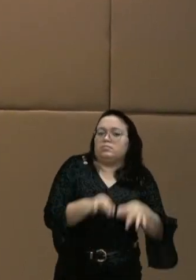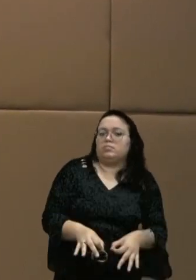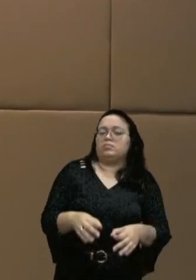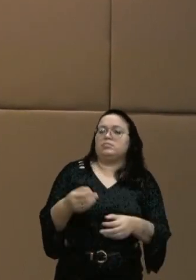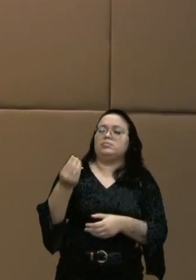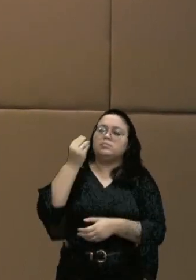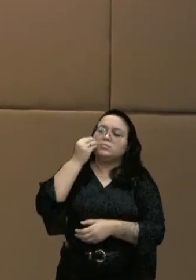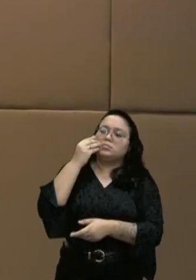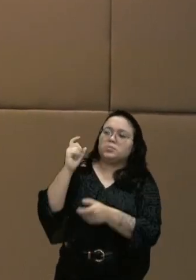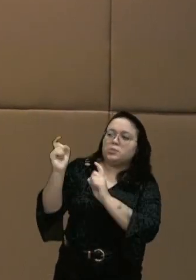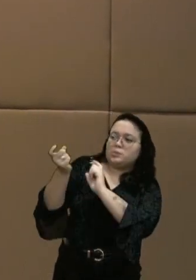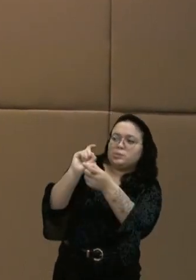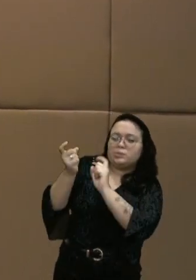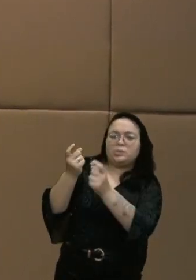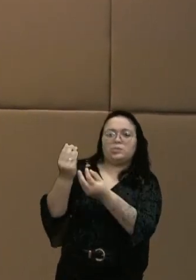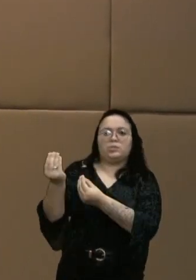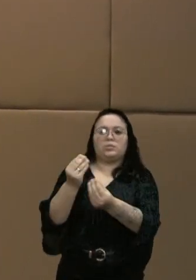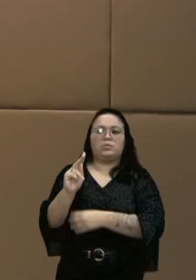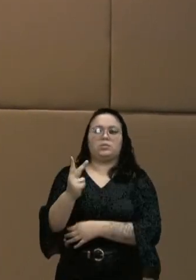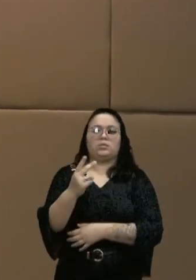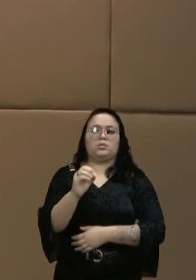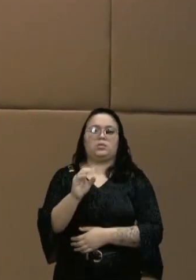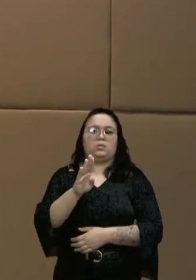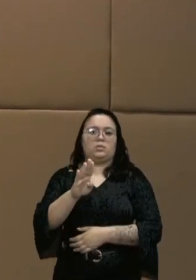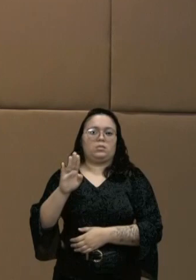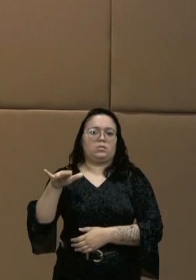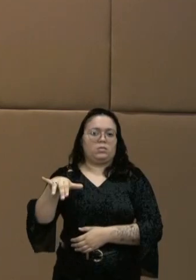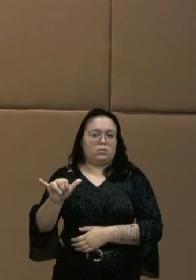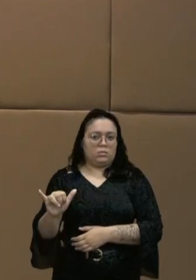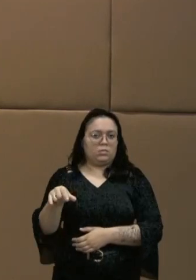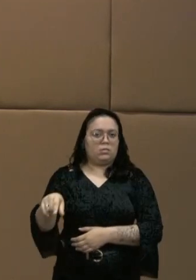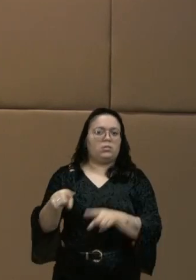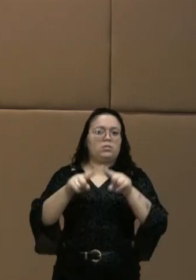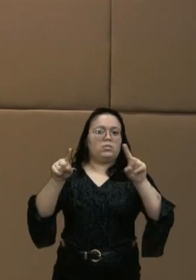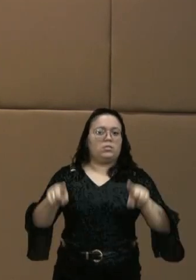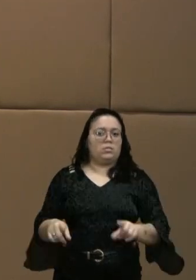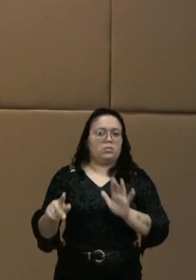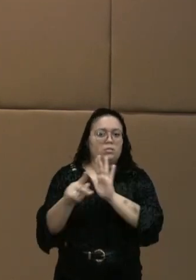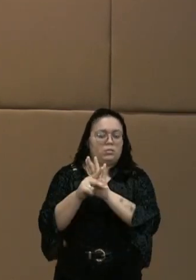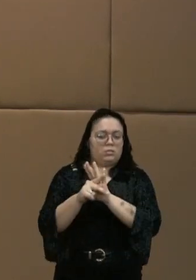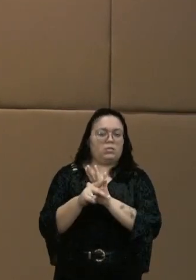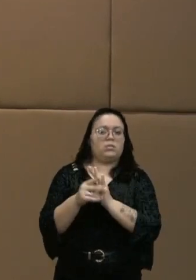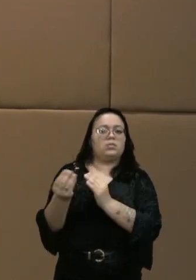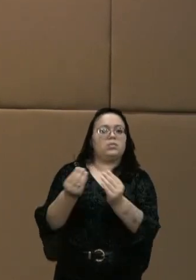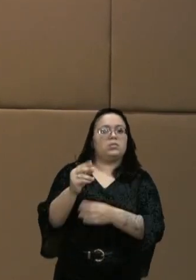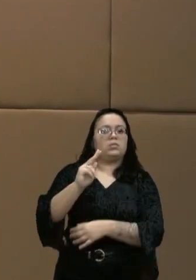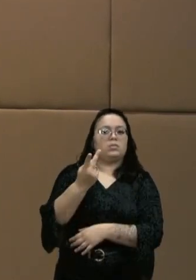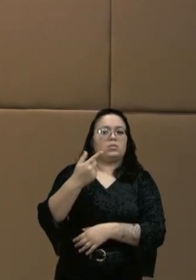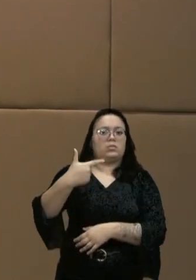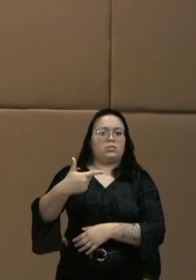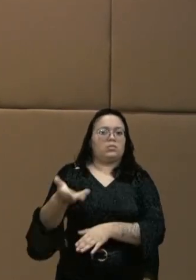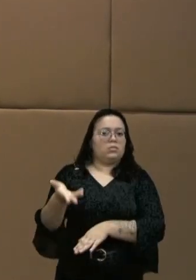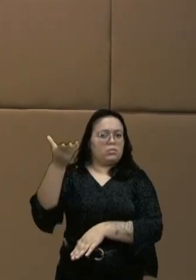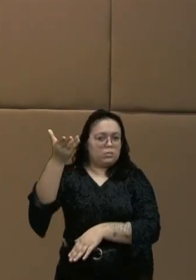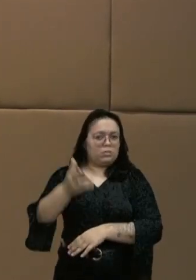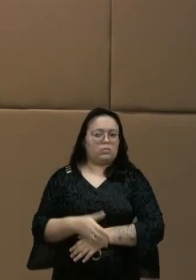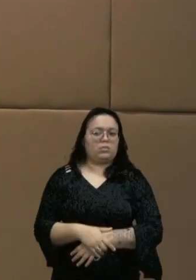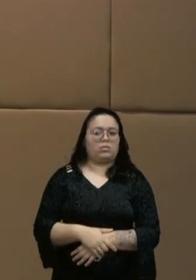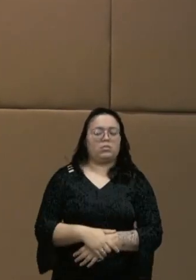we're negotiating to be the hub for this H2Up